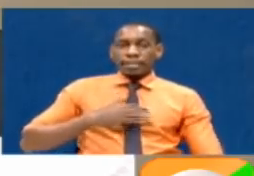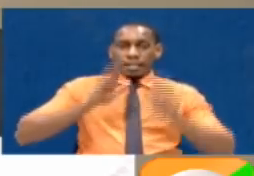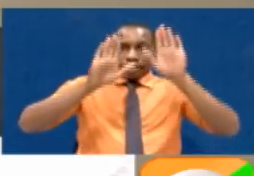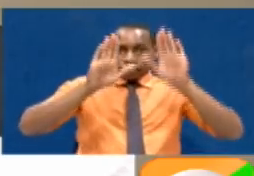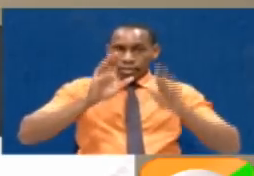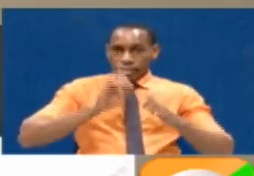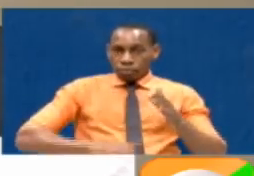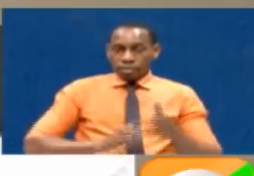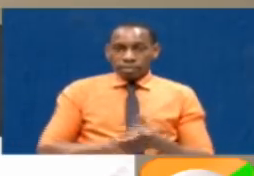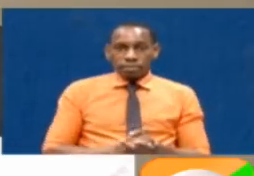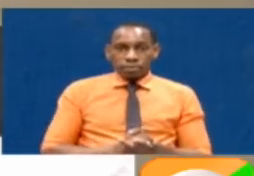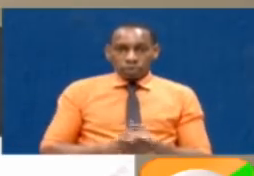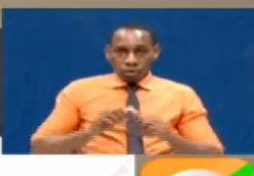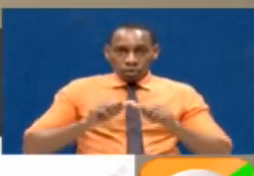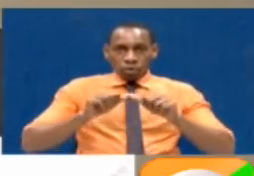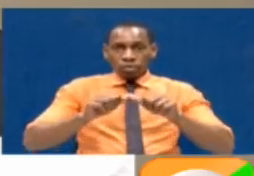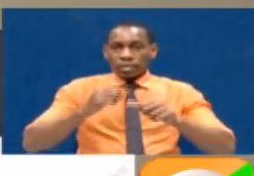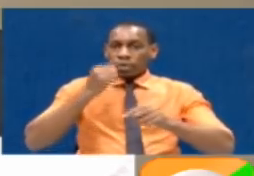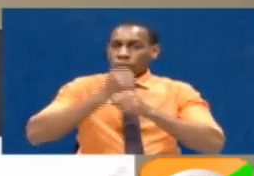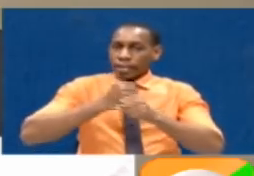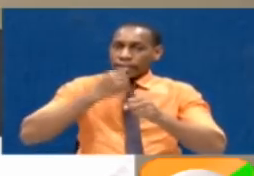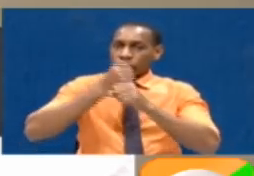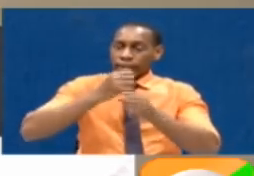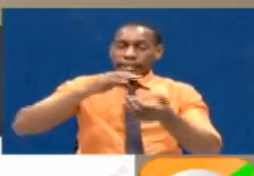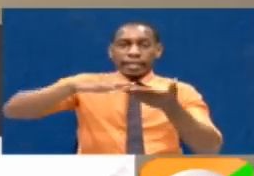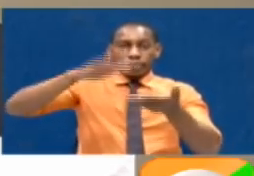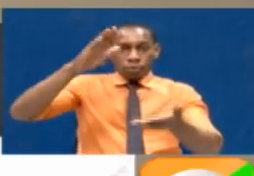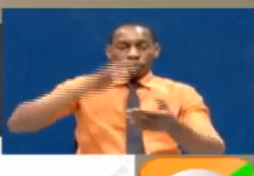about keep pushing the boundaries,